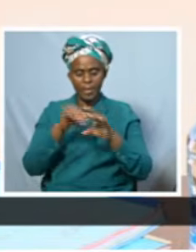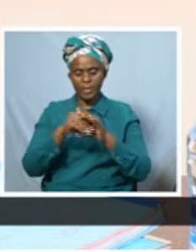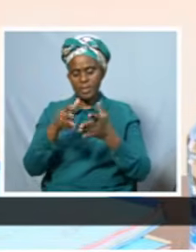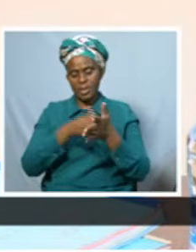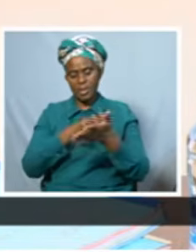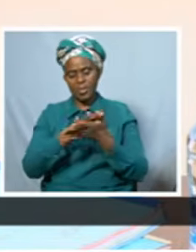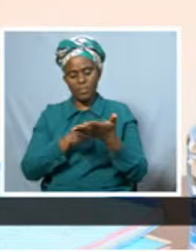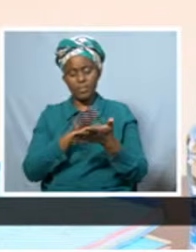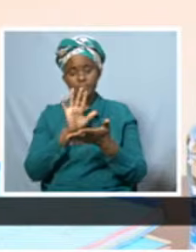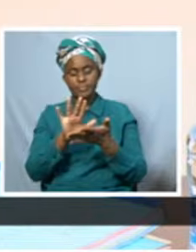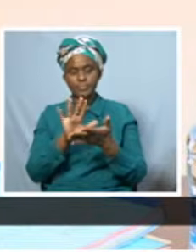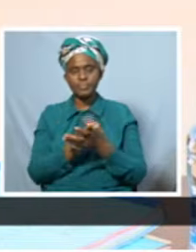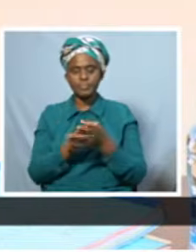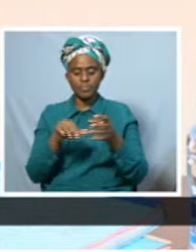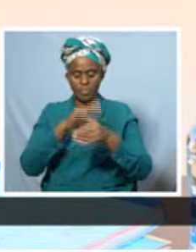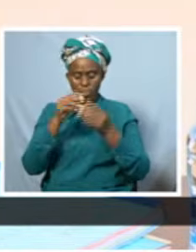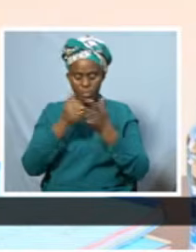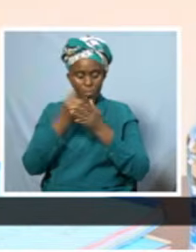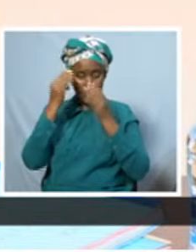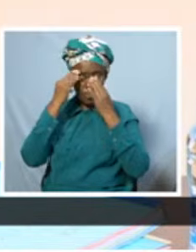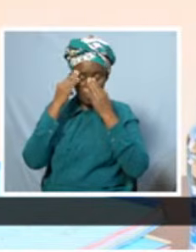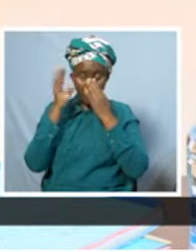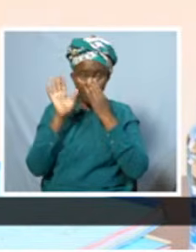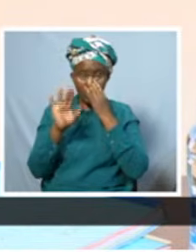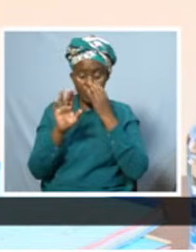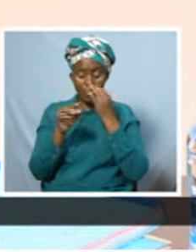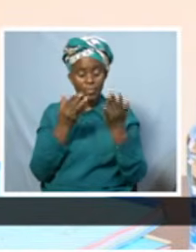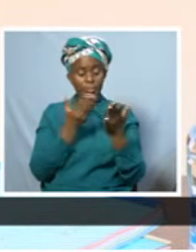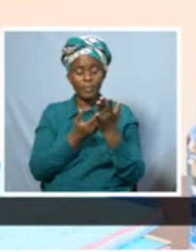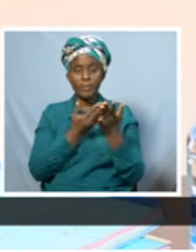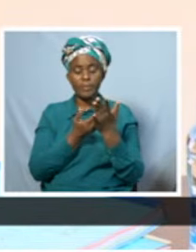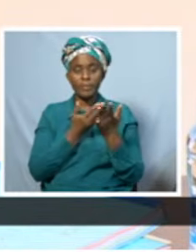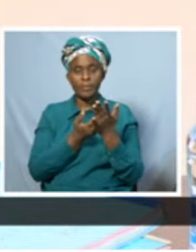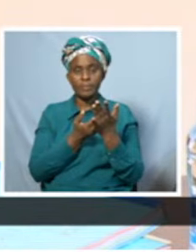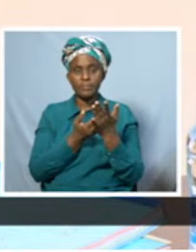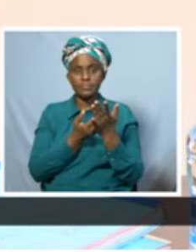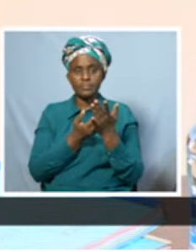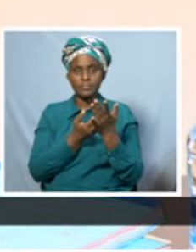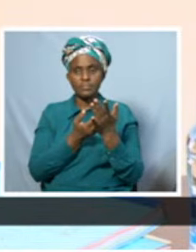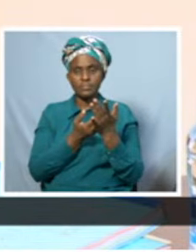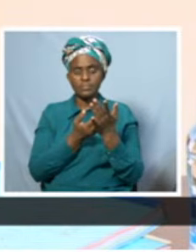table. Owing to the fact that